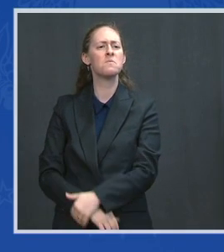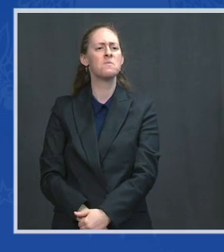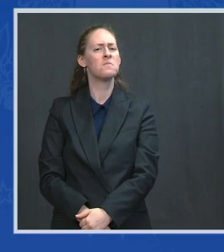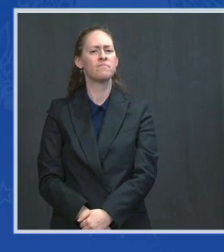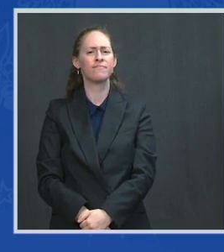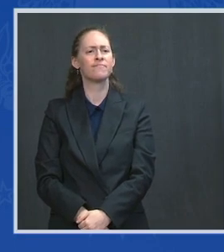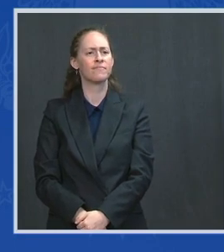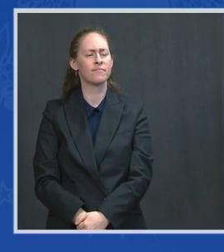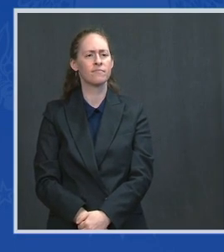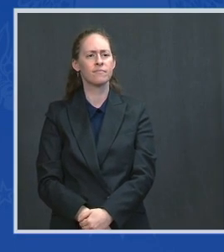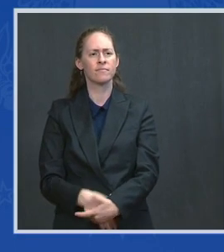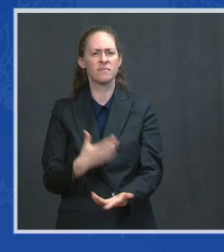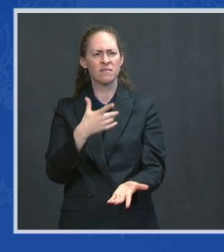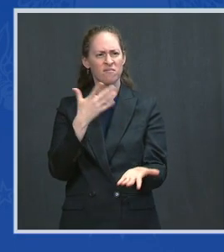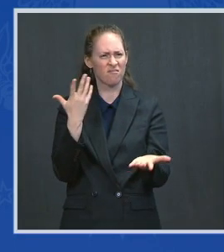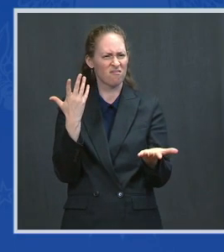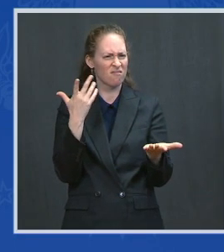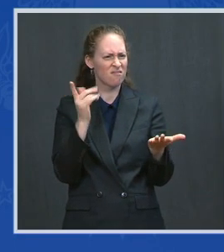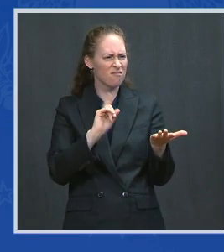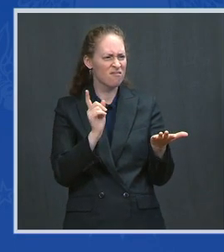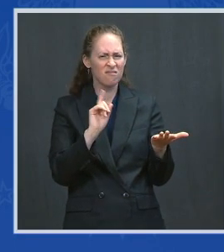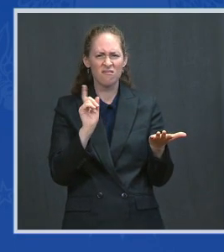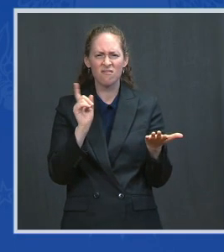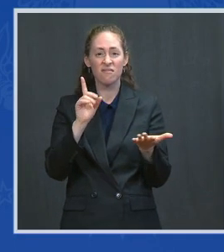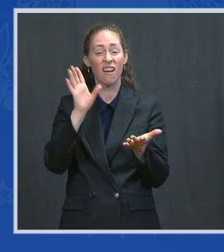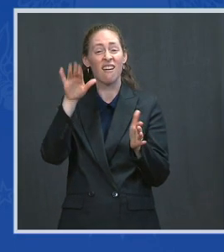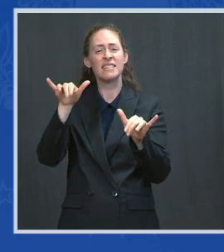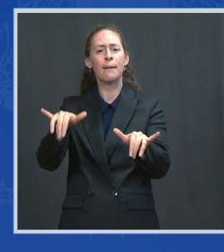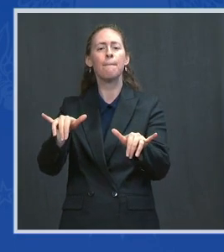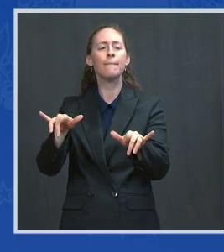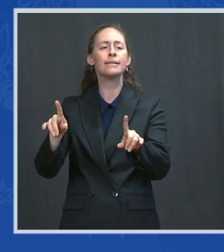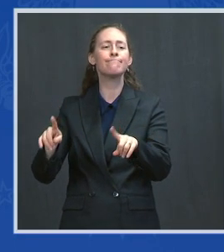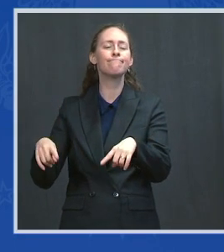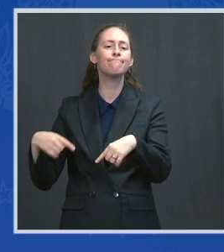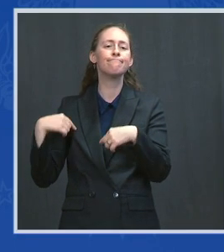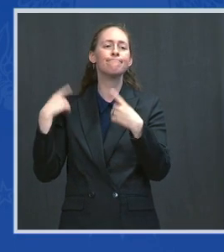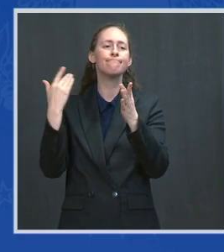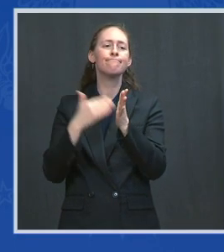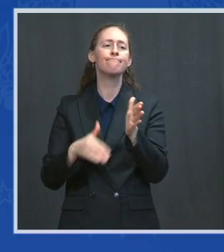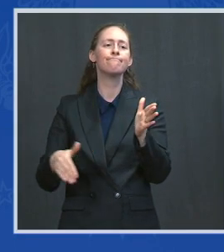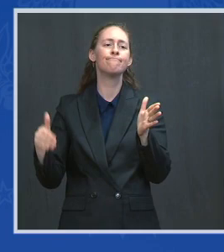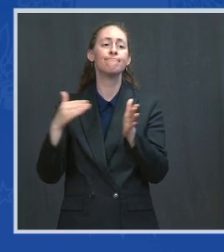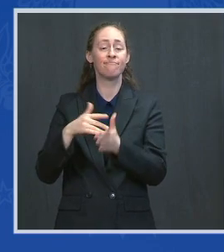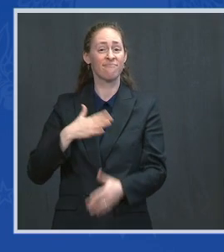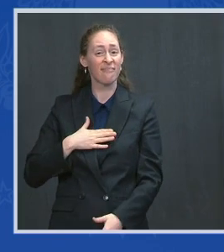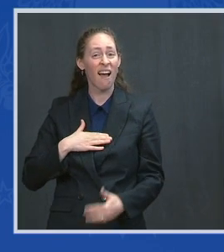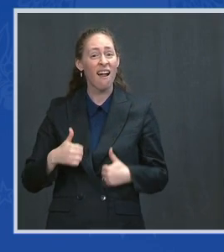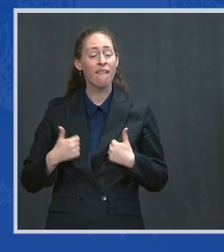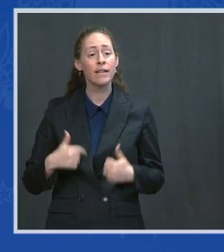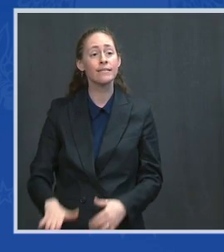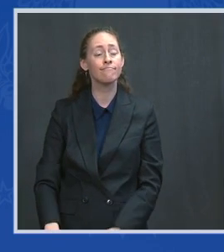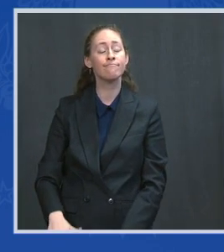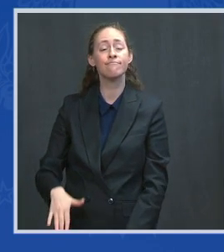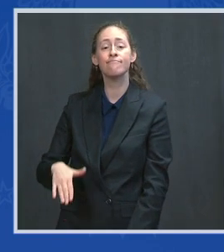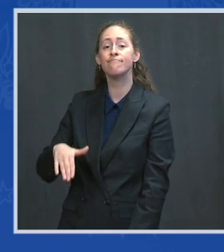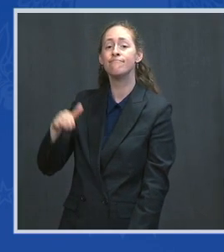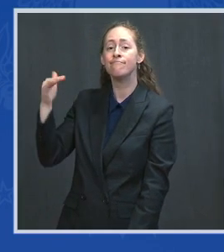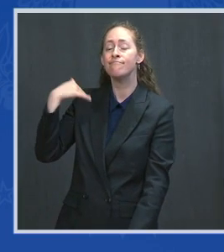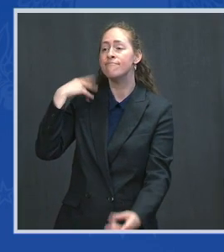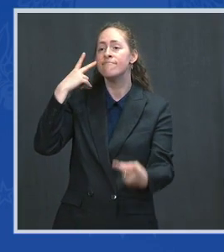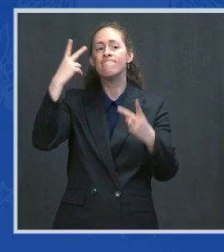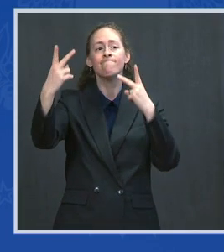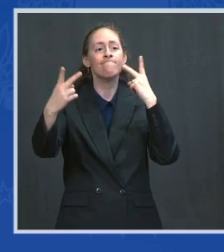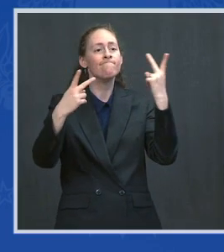new. In my life, my lived experience, I have seen how hate can pervade